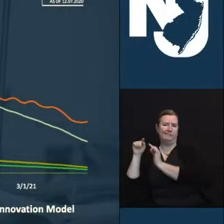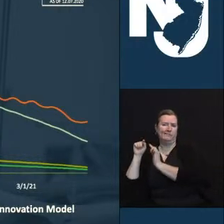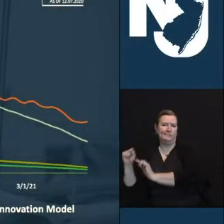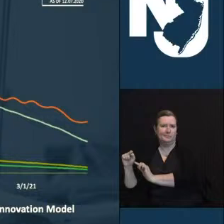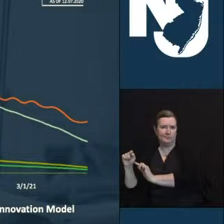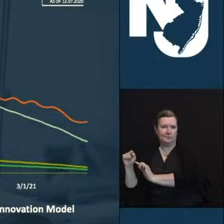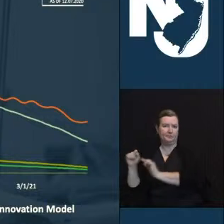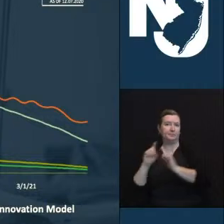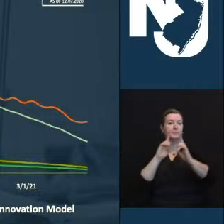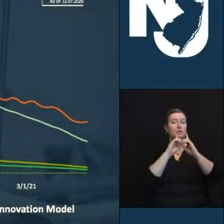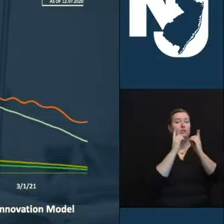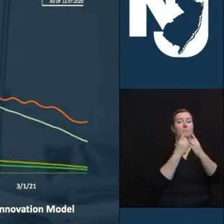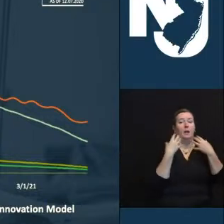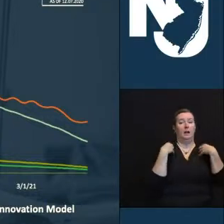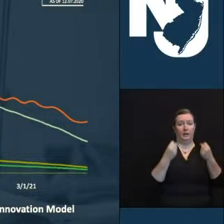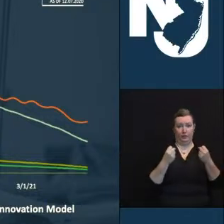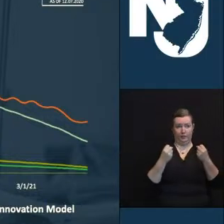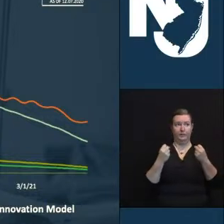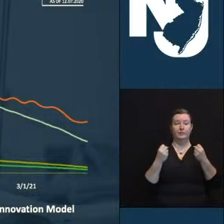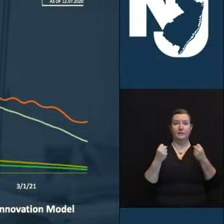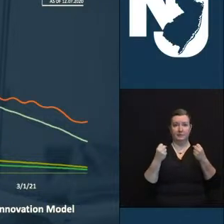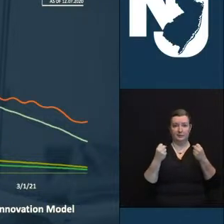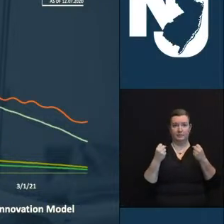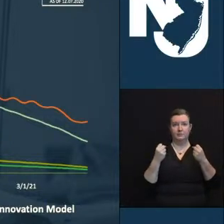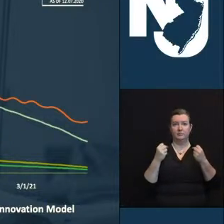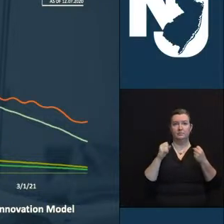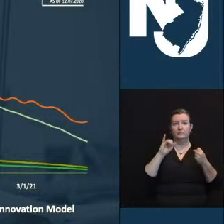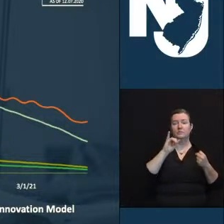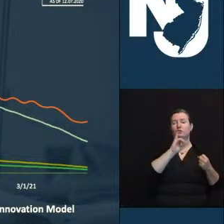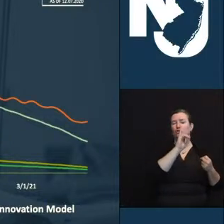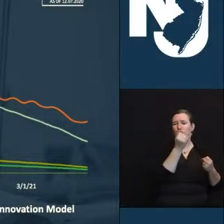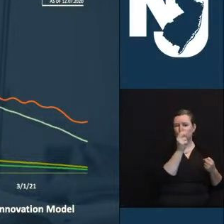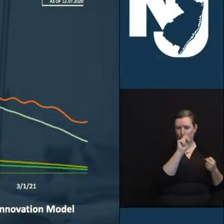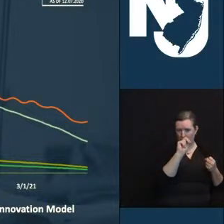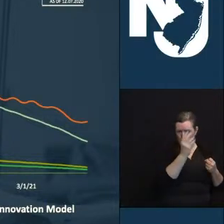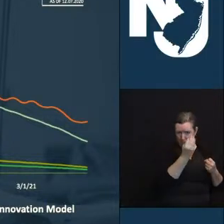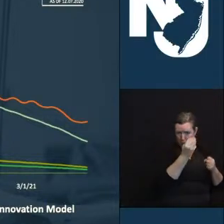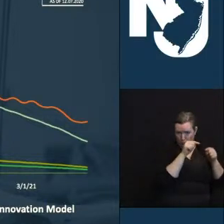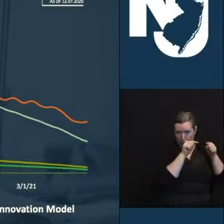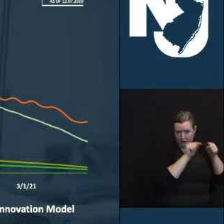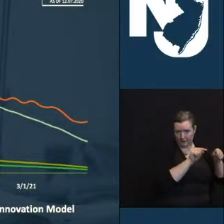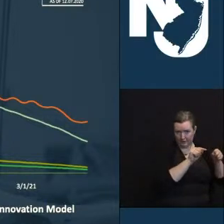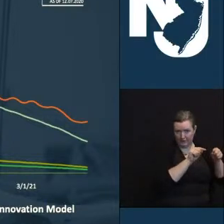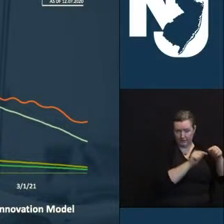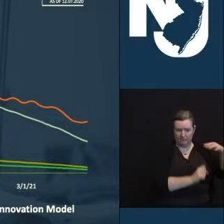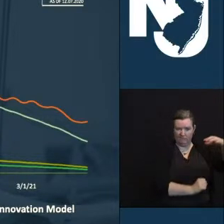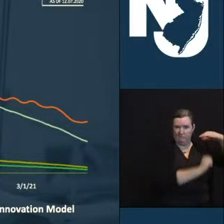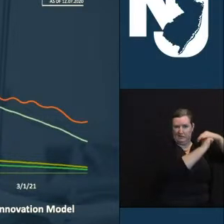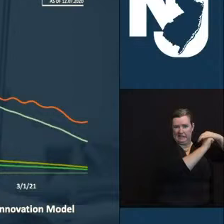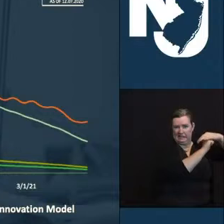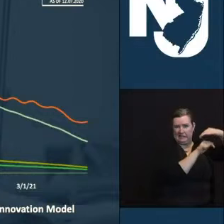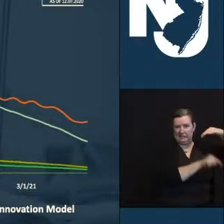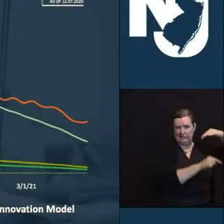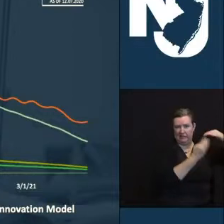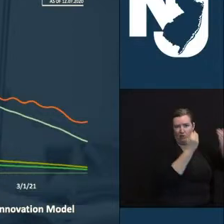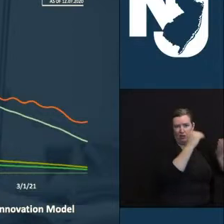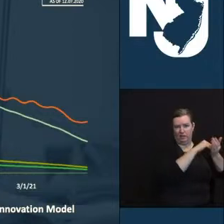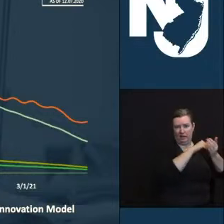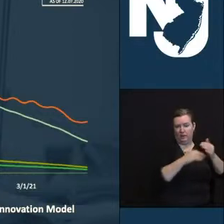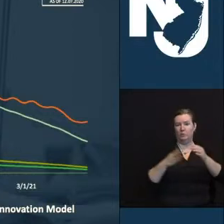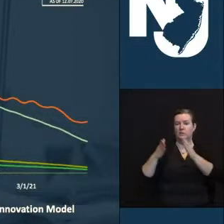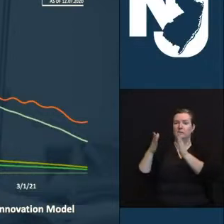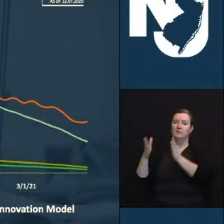this is number of cases, on January 14th, 12,595, and the Office of